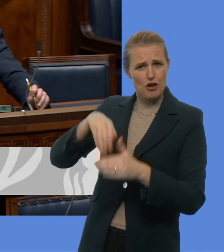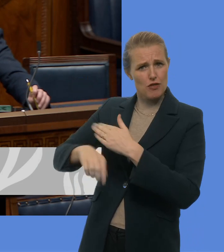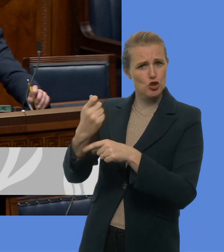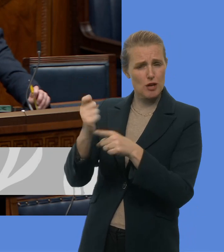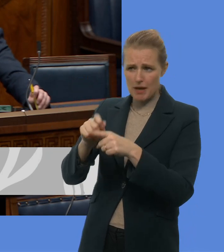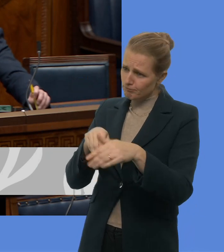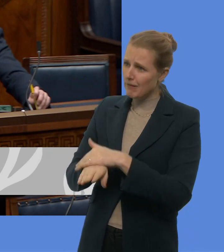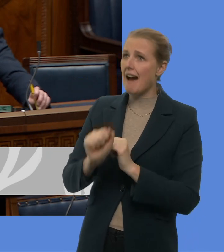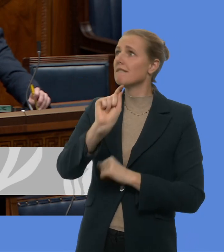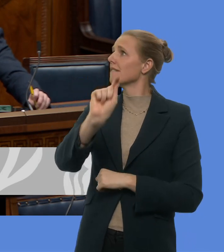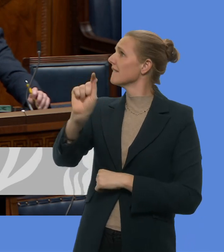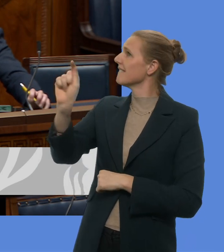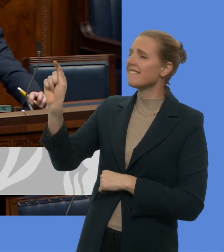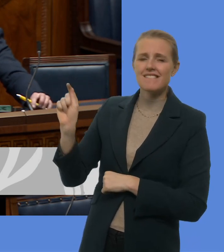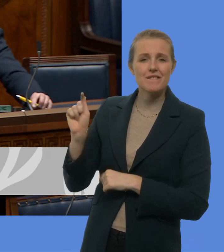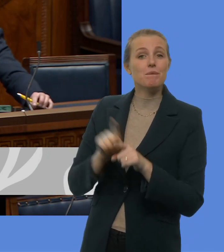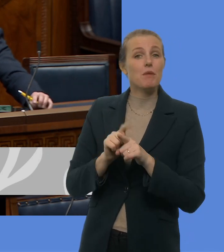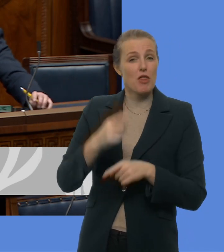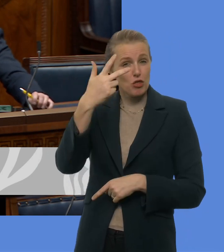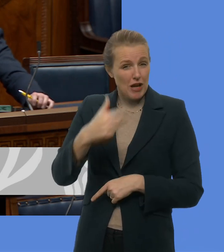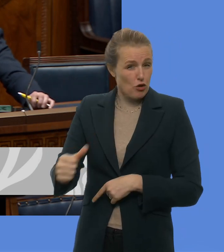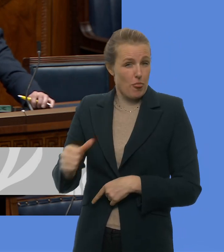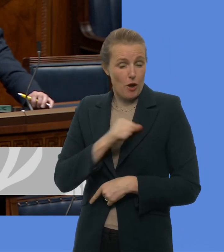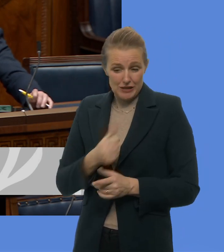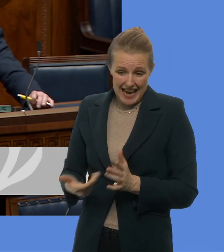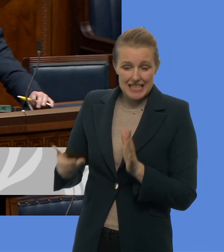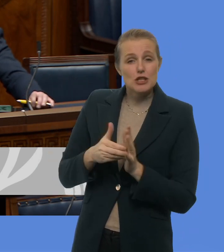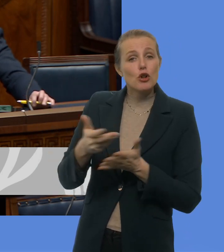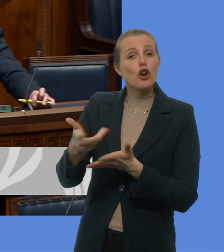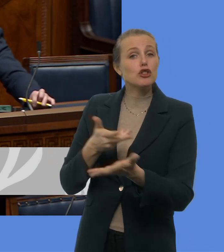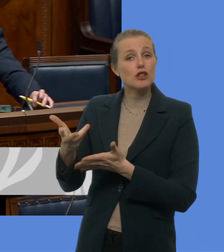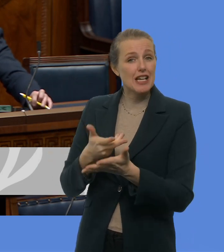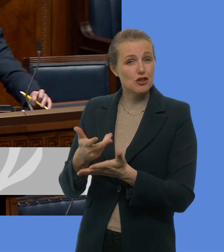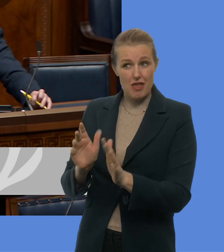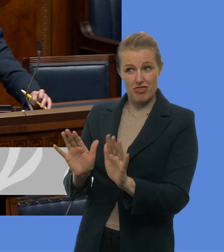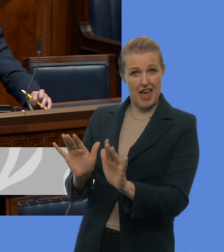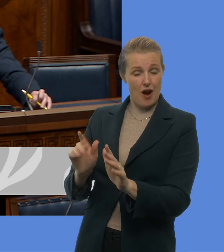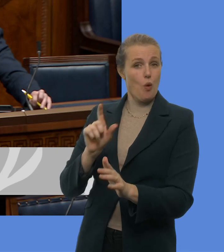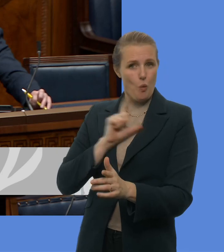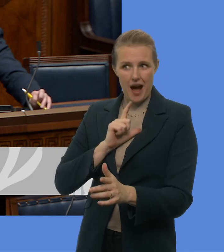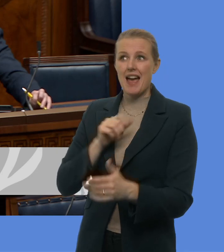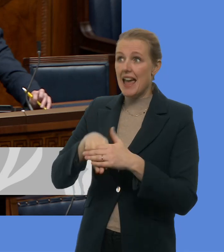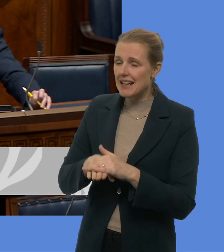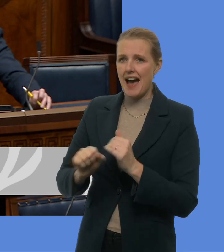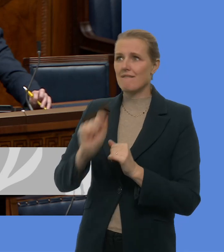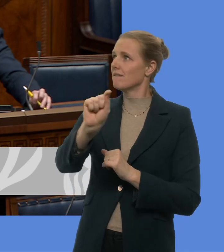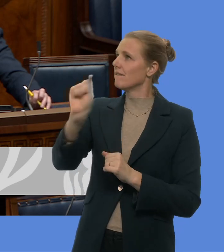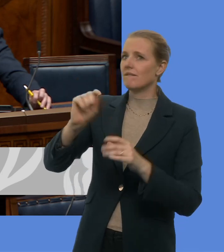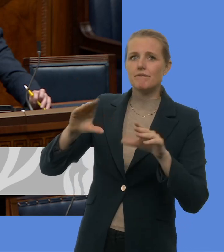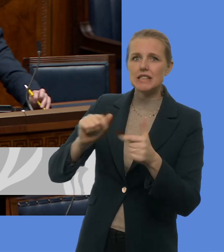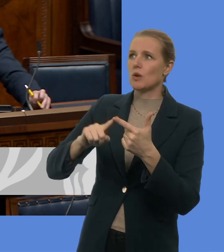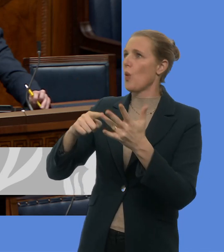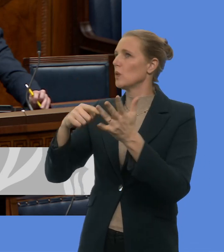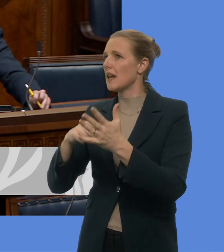and 300,000 additional consultations have taken place because of multidisciplinary teams. So my concern is